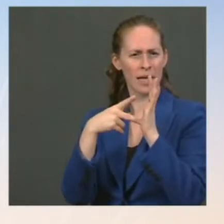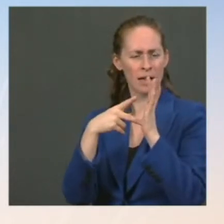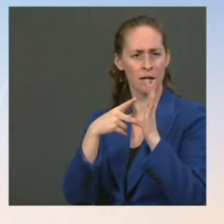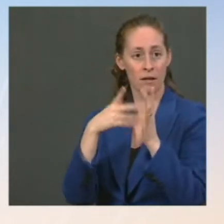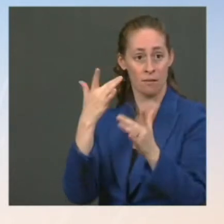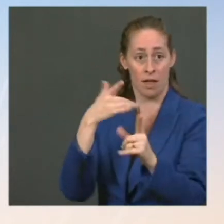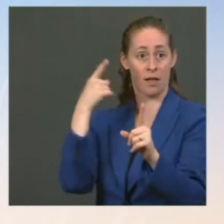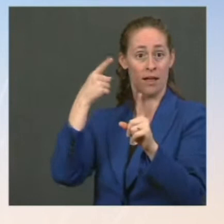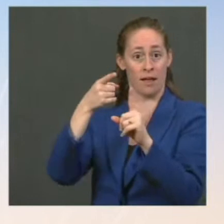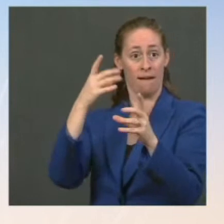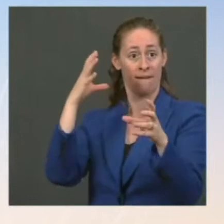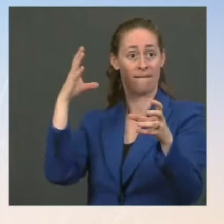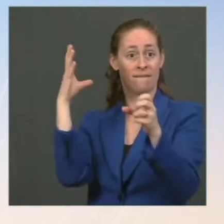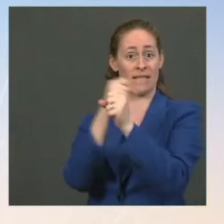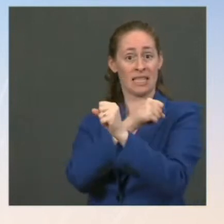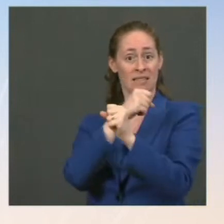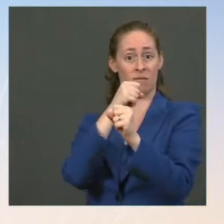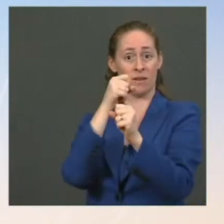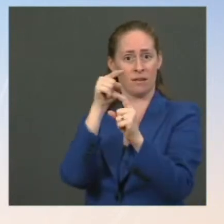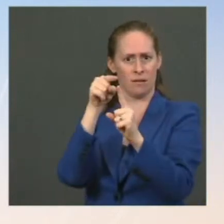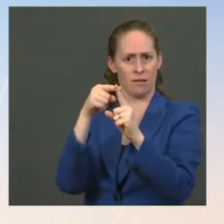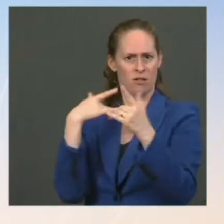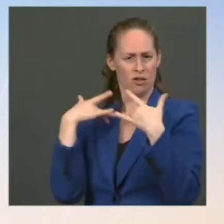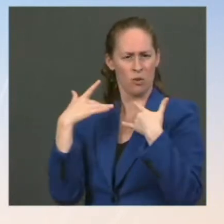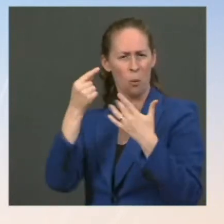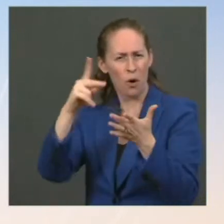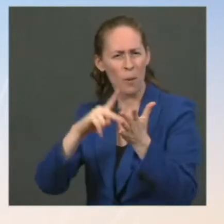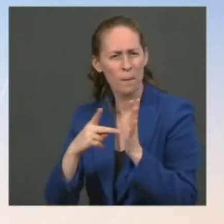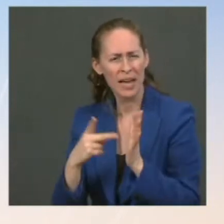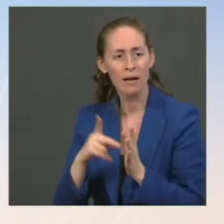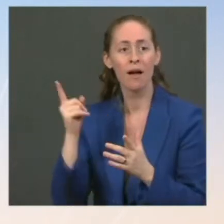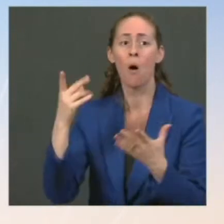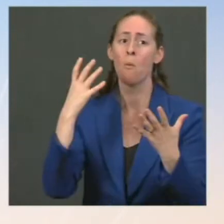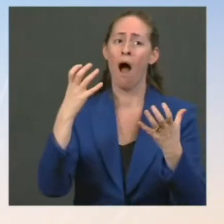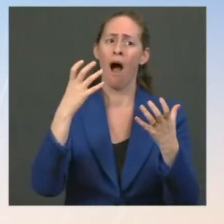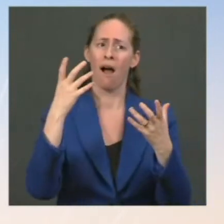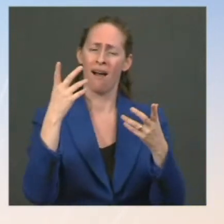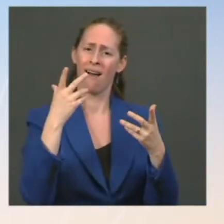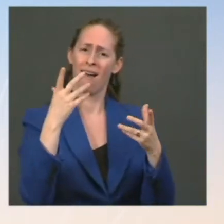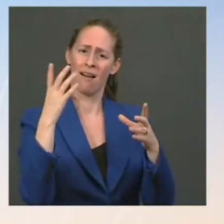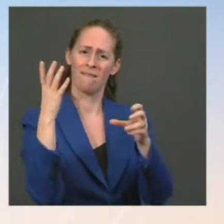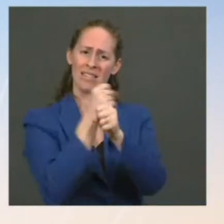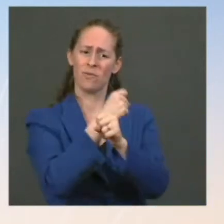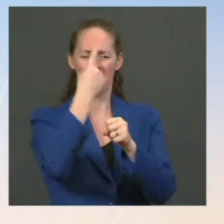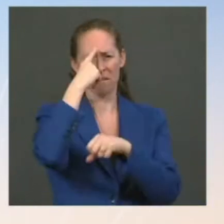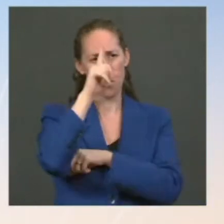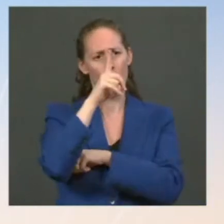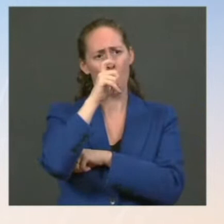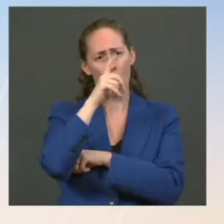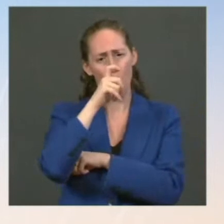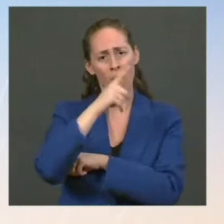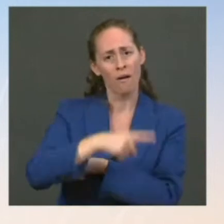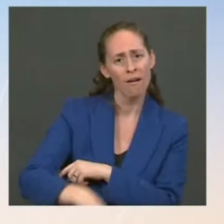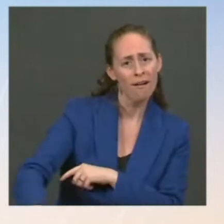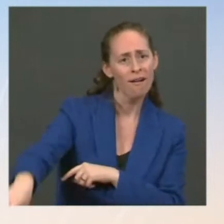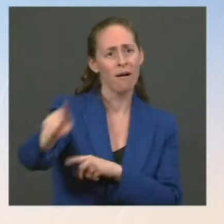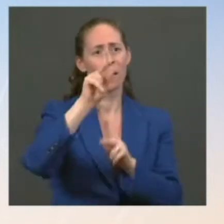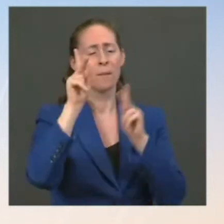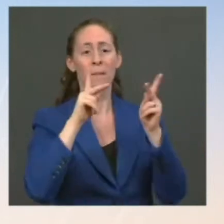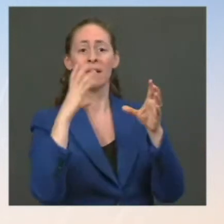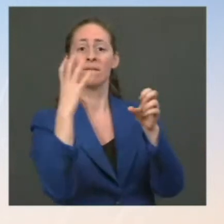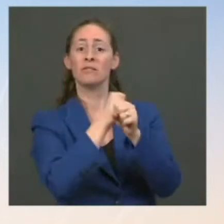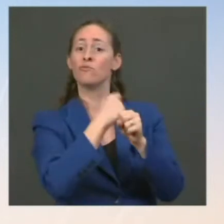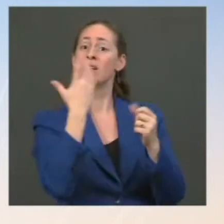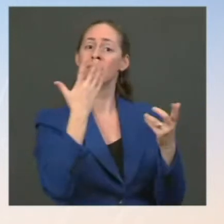you see him as meaning there. He means victory for the American people, victory in lowering the cost of childcare, lowering the cost of